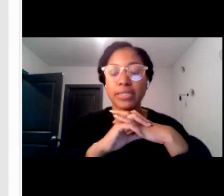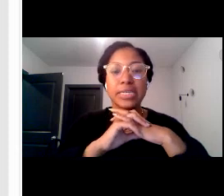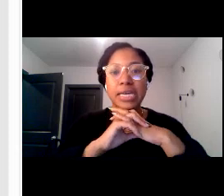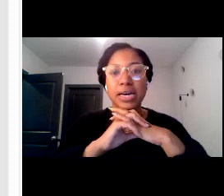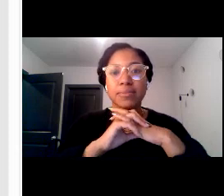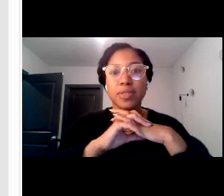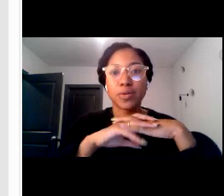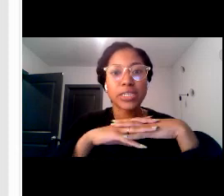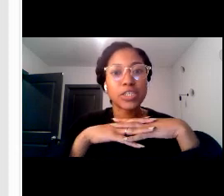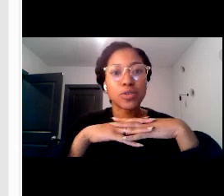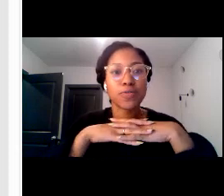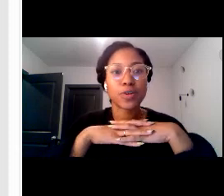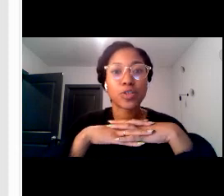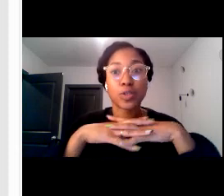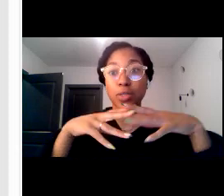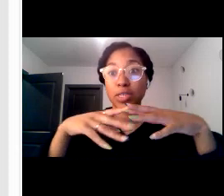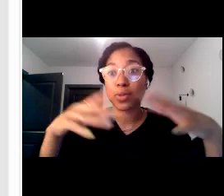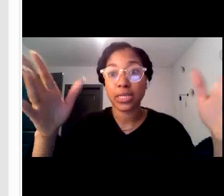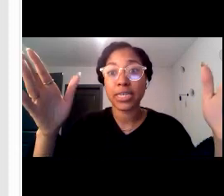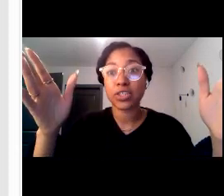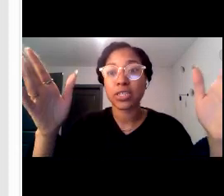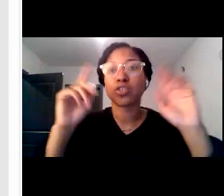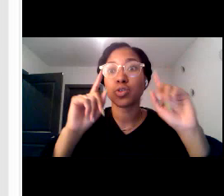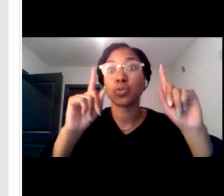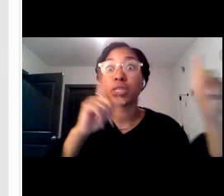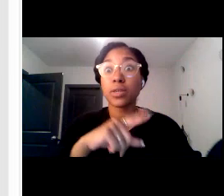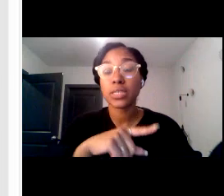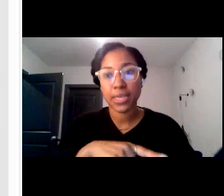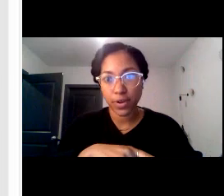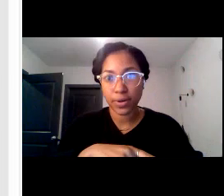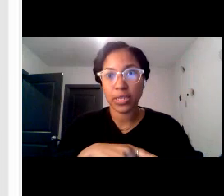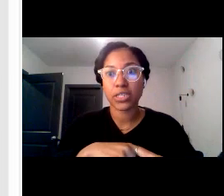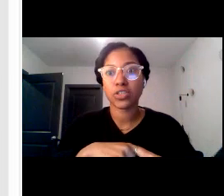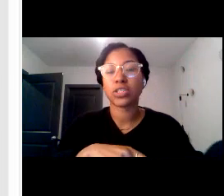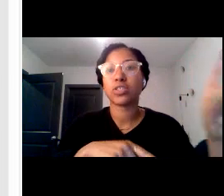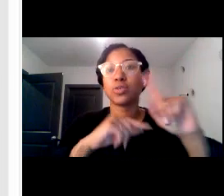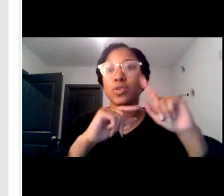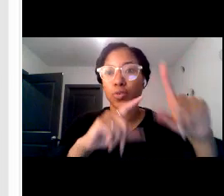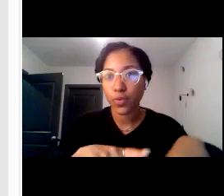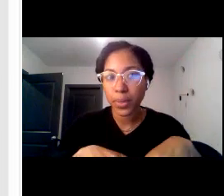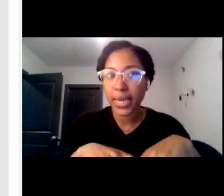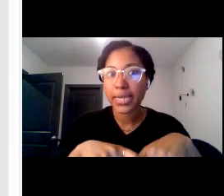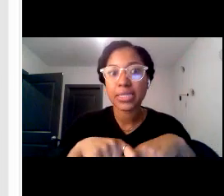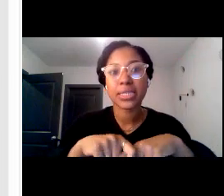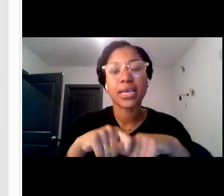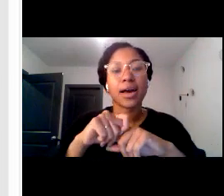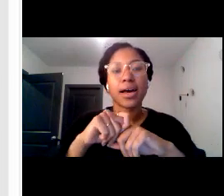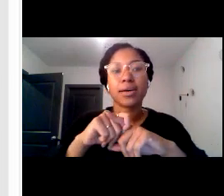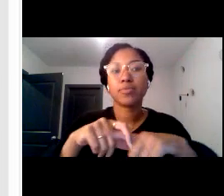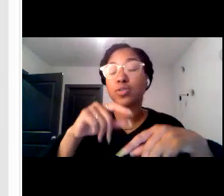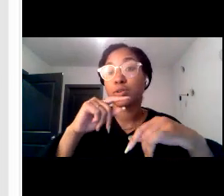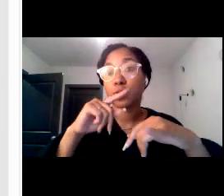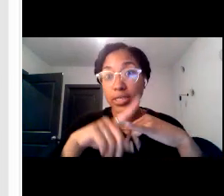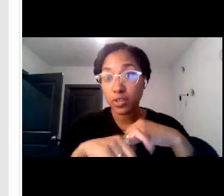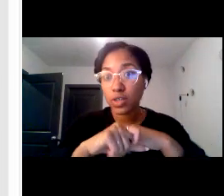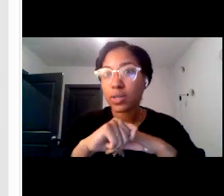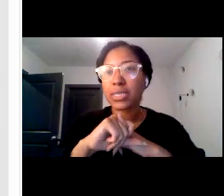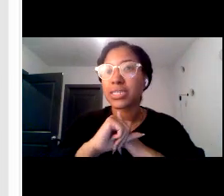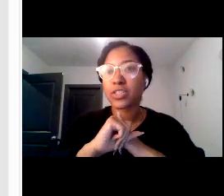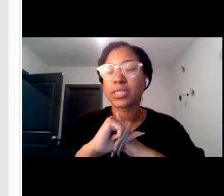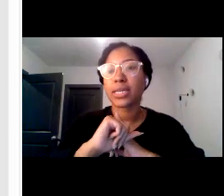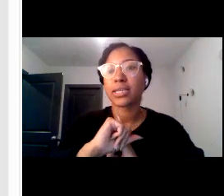amount grant. So grantees should refer to these regulations, to the CFR regulations, to the uniform guidance, to your